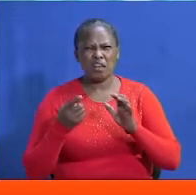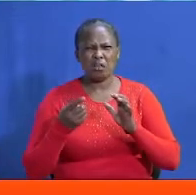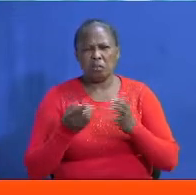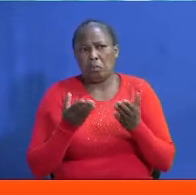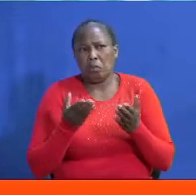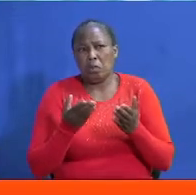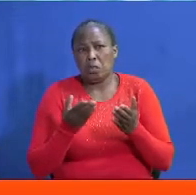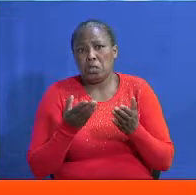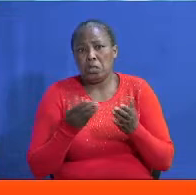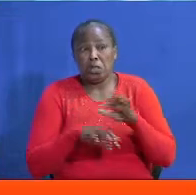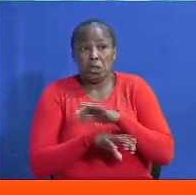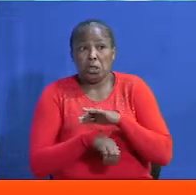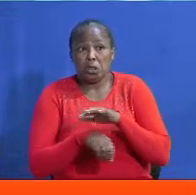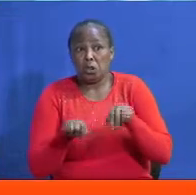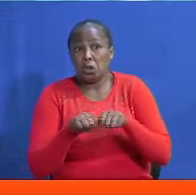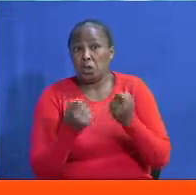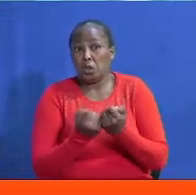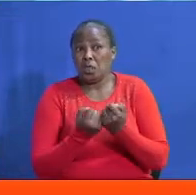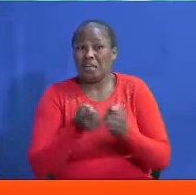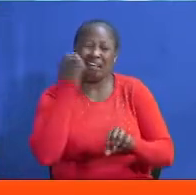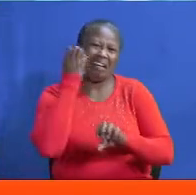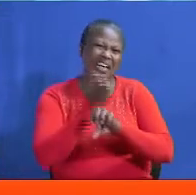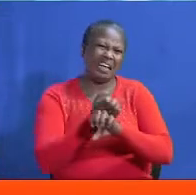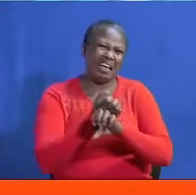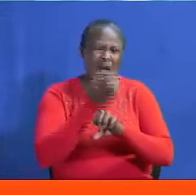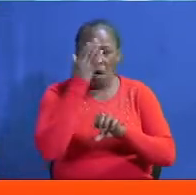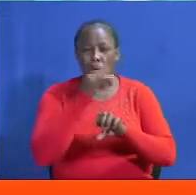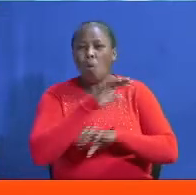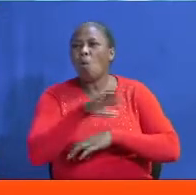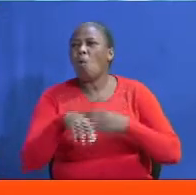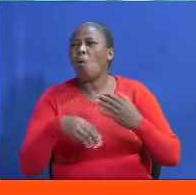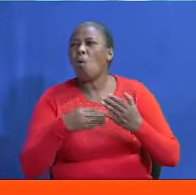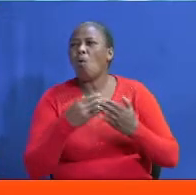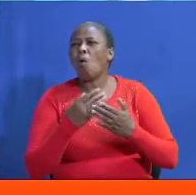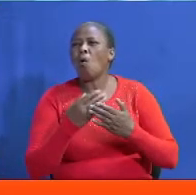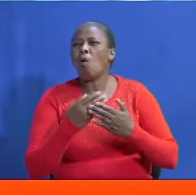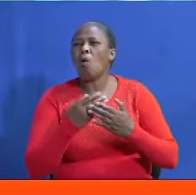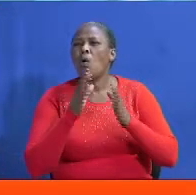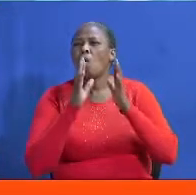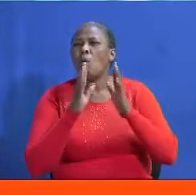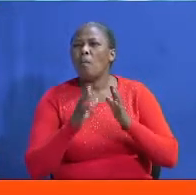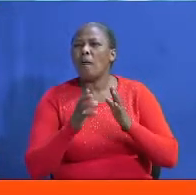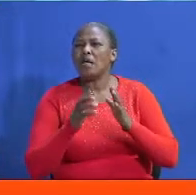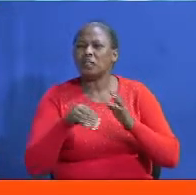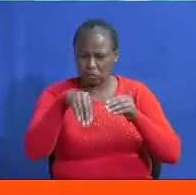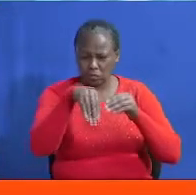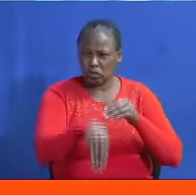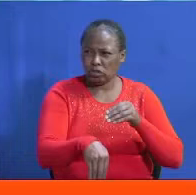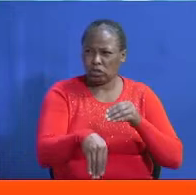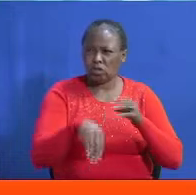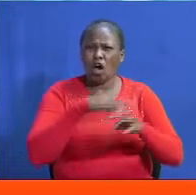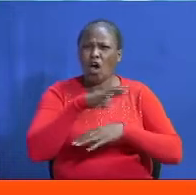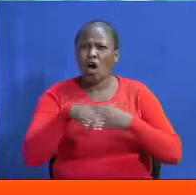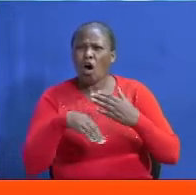to hack into the system, it's going to be extremely difficult because all of this, for example, when someone casts a vote, mm-hmm. it's going to be recorded in all of these other